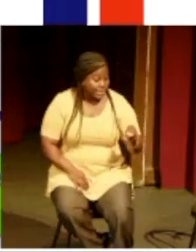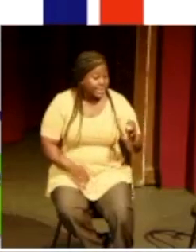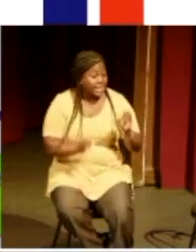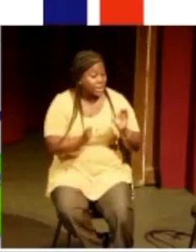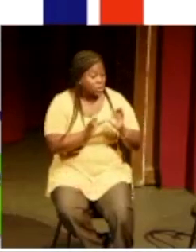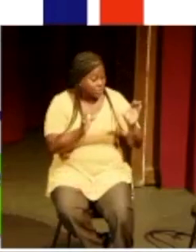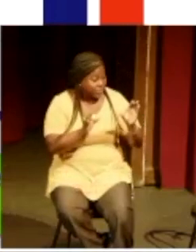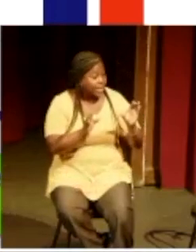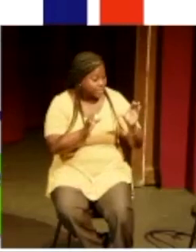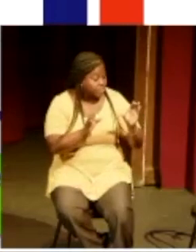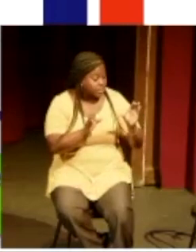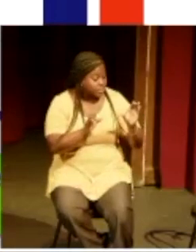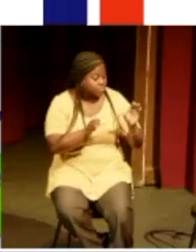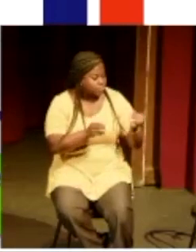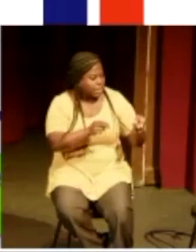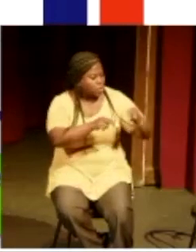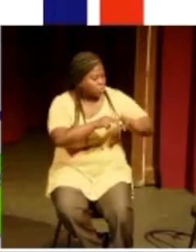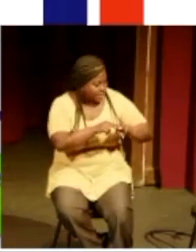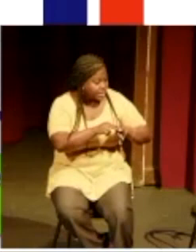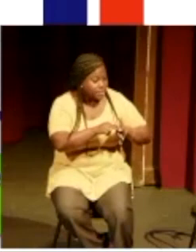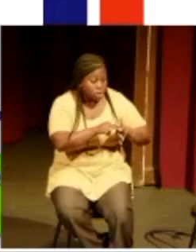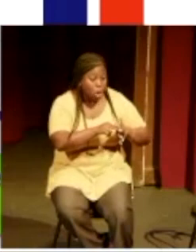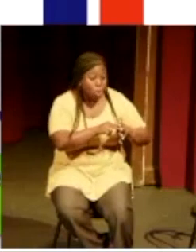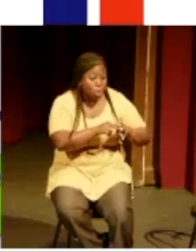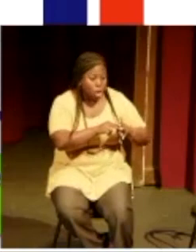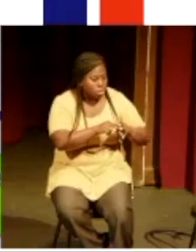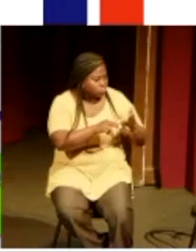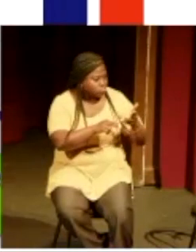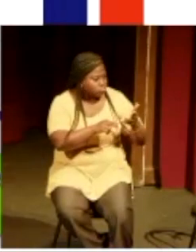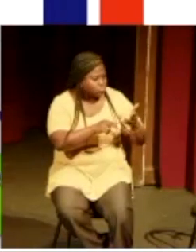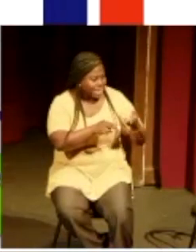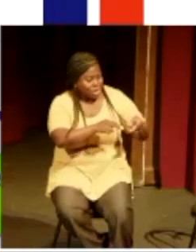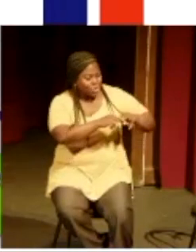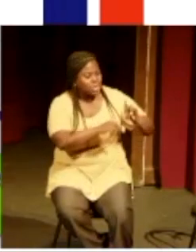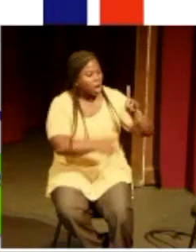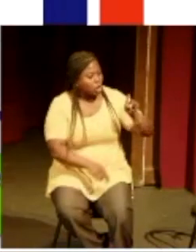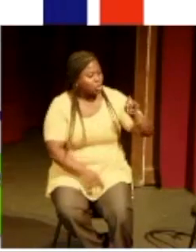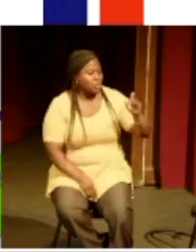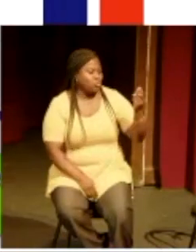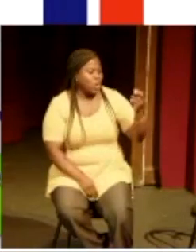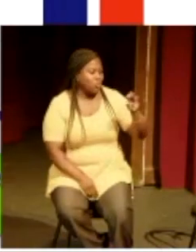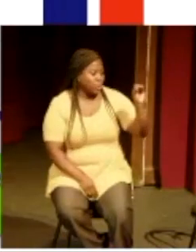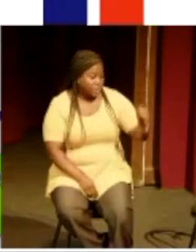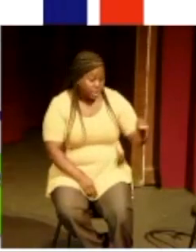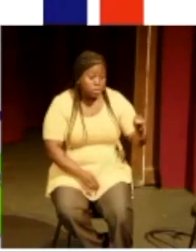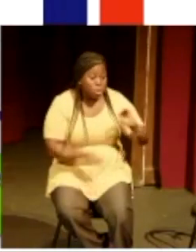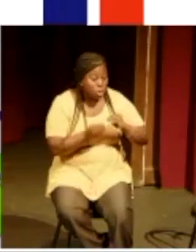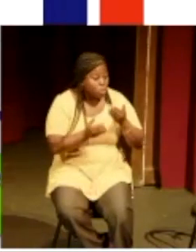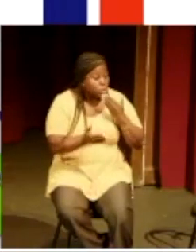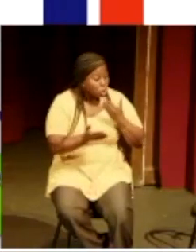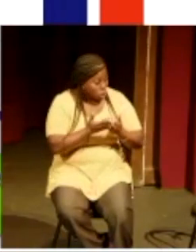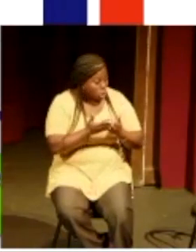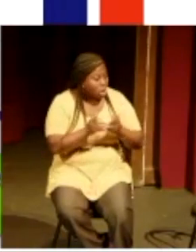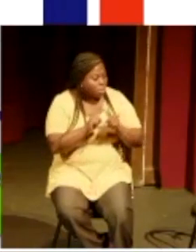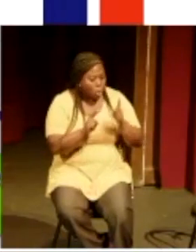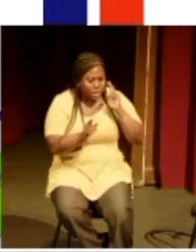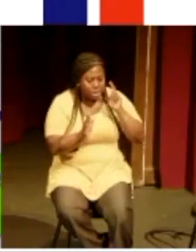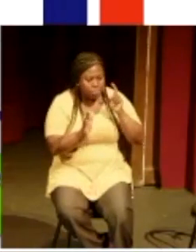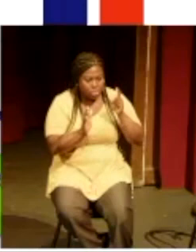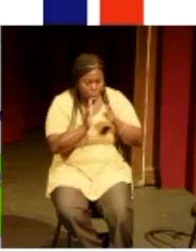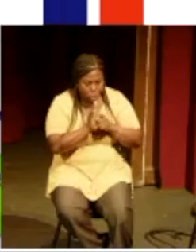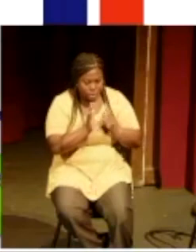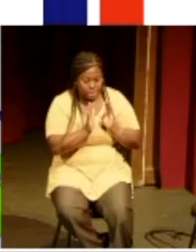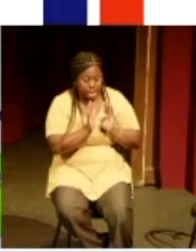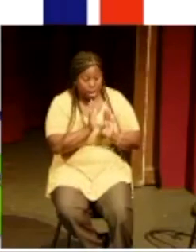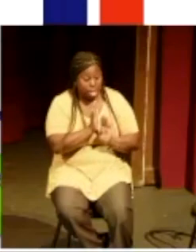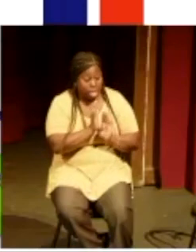certificates up 112%. So great numbers, but we just need to be aware that we're going down slowly, and we've got to pick it back up, and